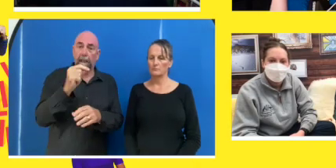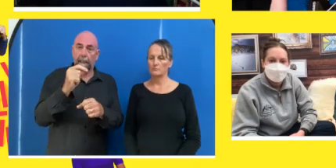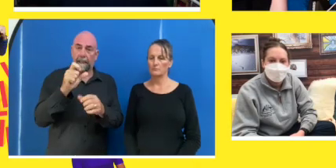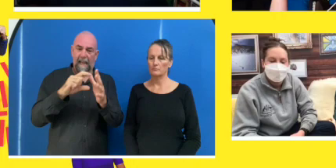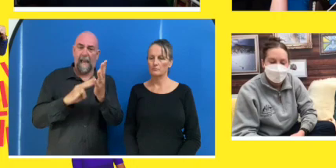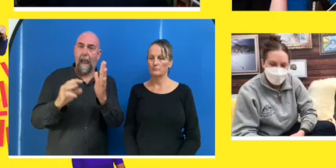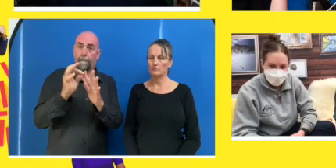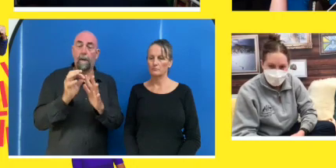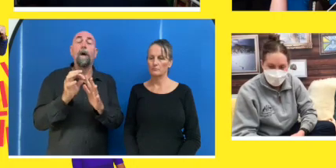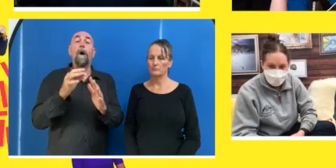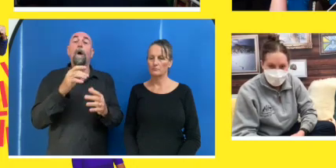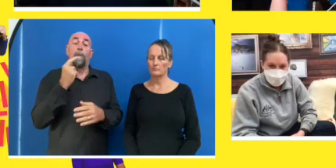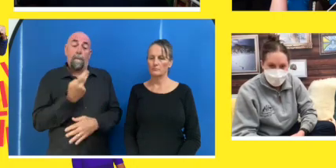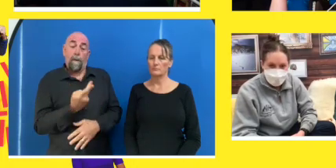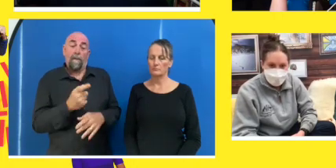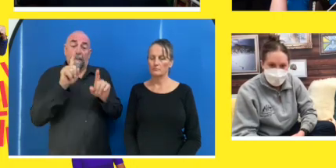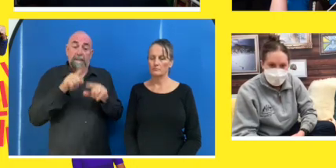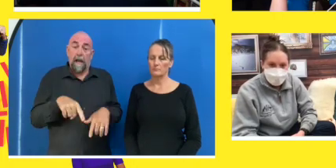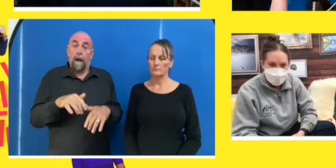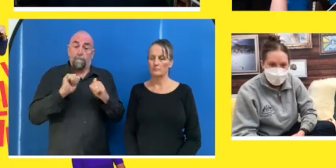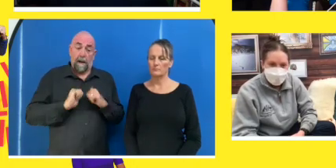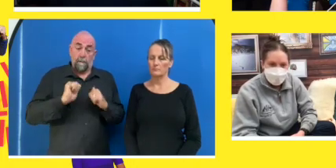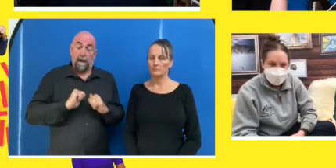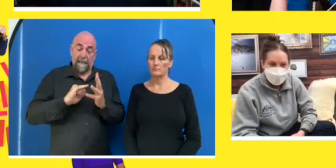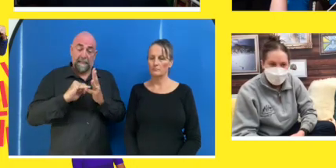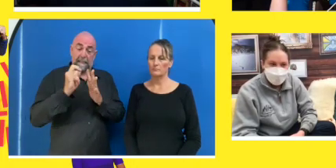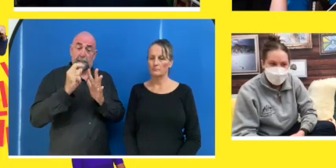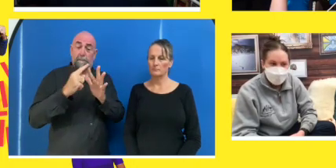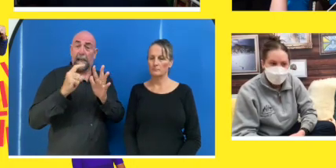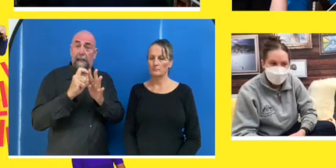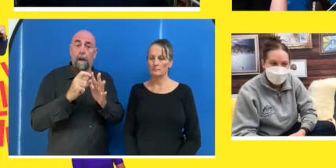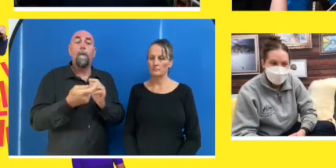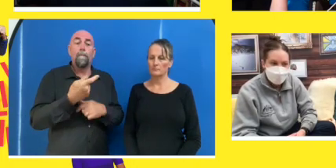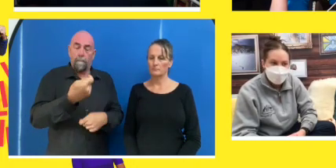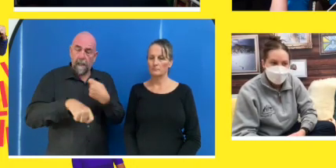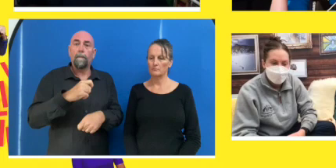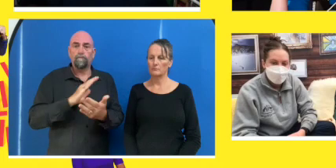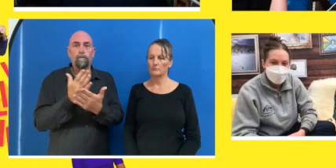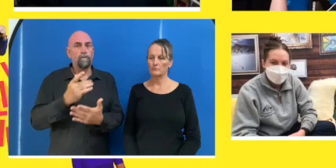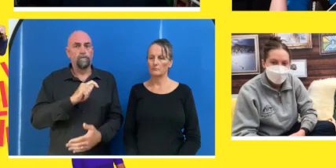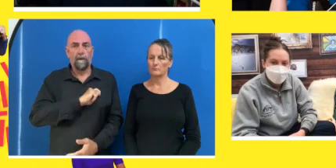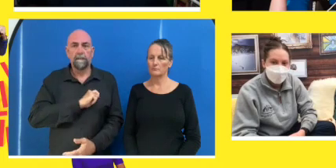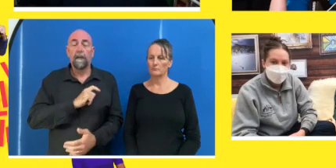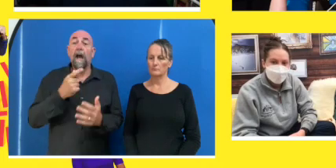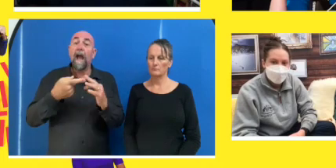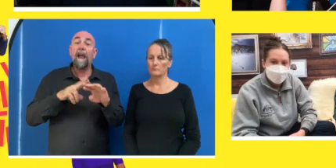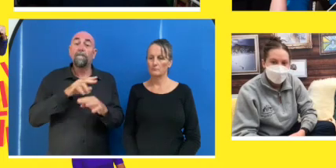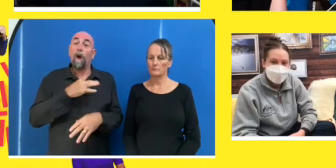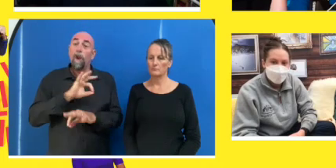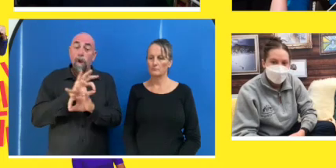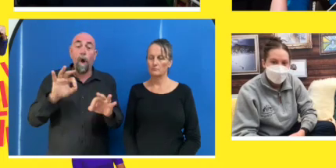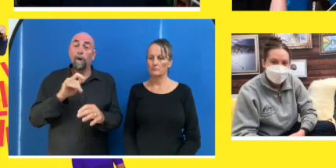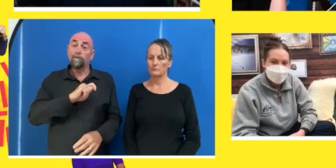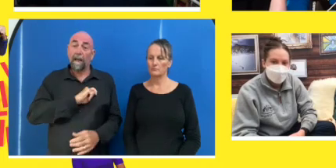race season a couple of months later. But I feel like once we had a speed camp over in Switzerland a couple of